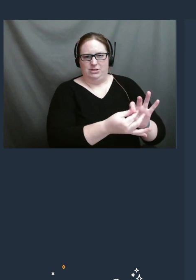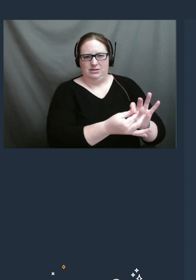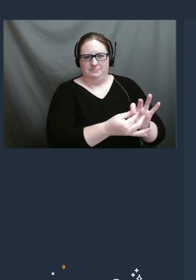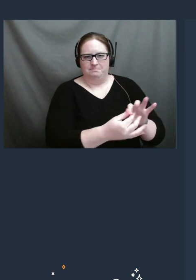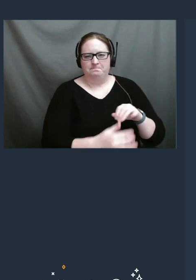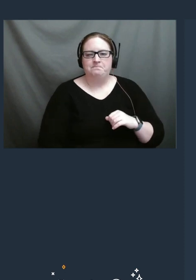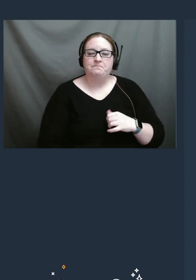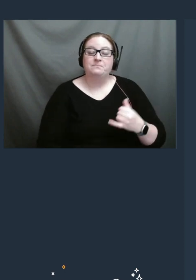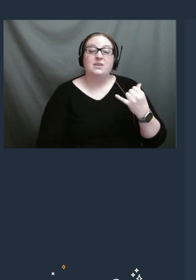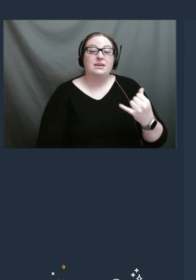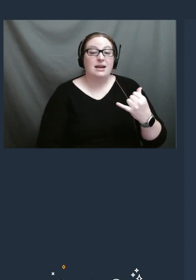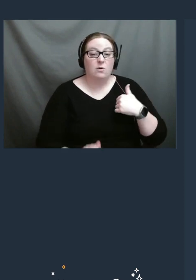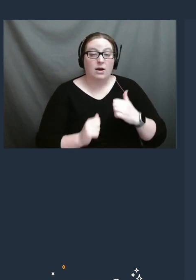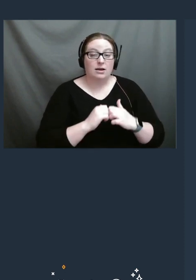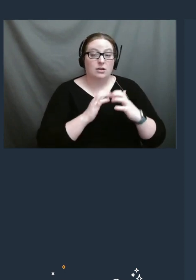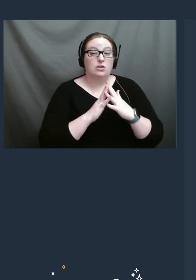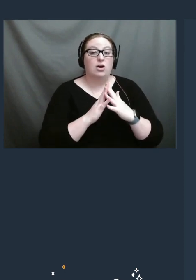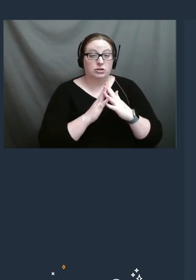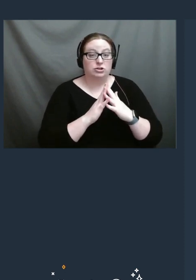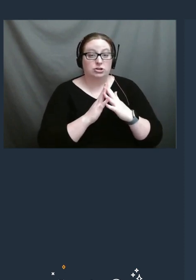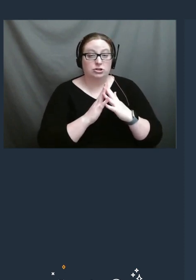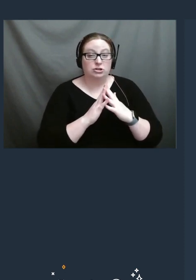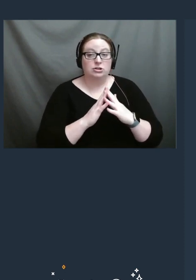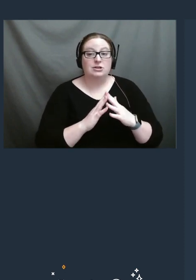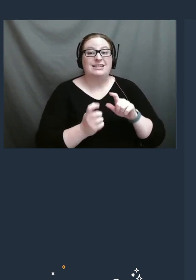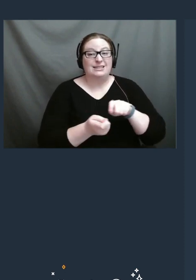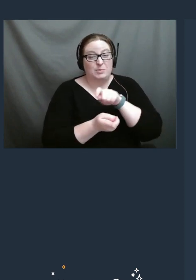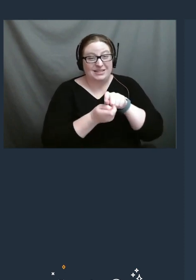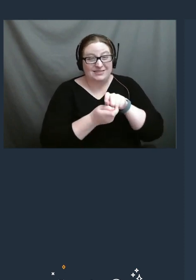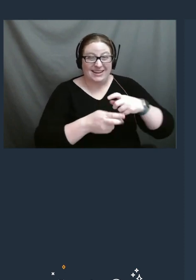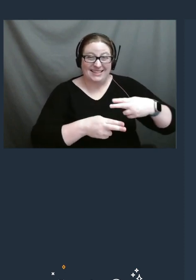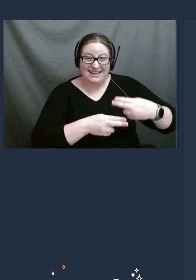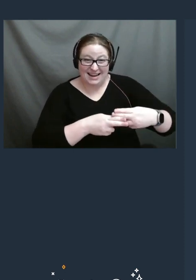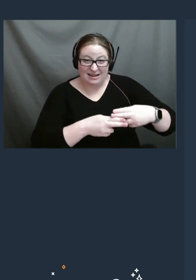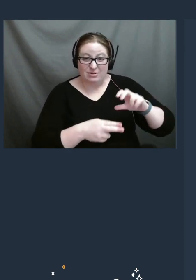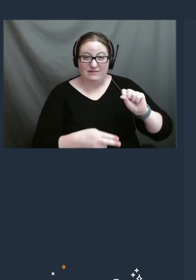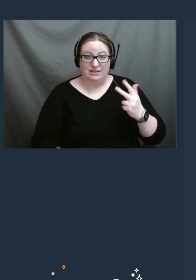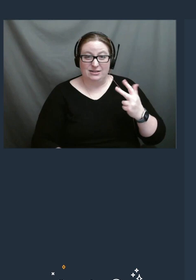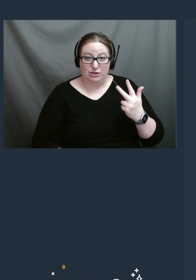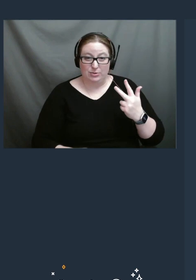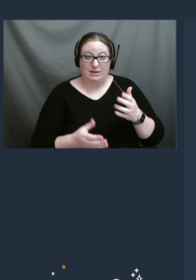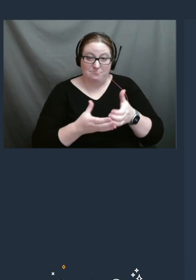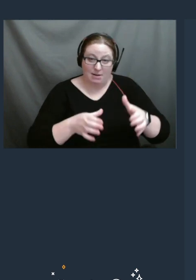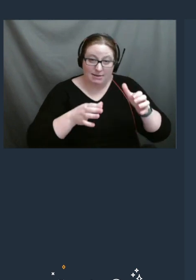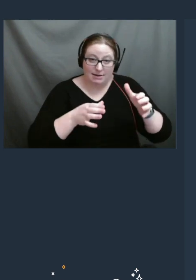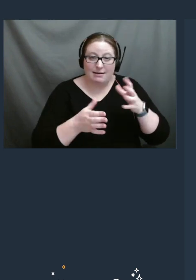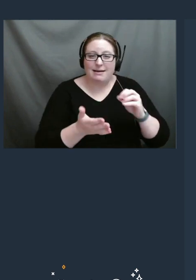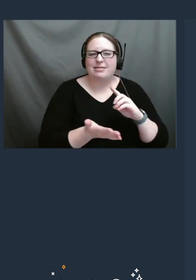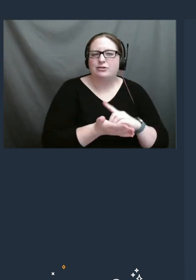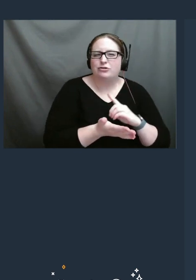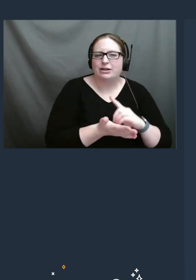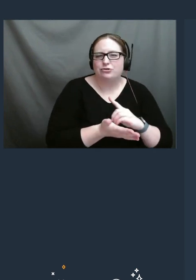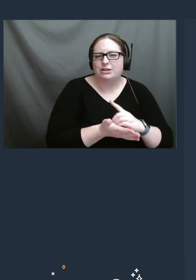Now I can launch Mount Point, specifying the name of my S3 bucket and the directory that I just created.